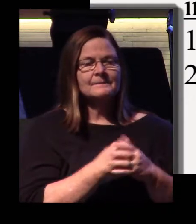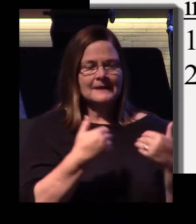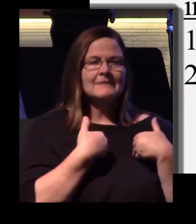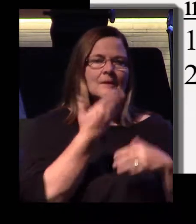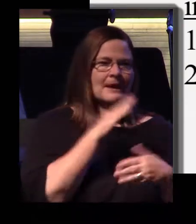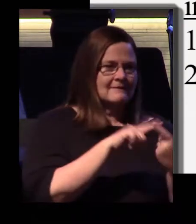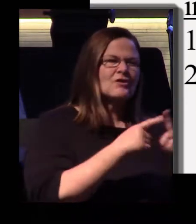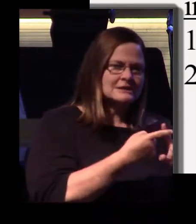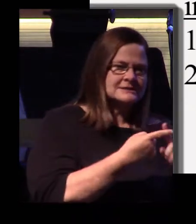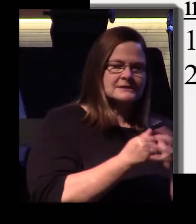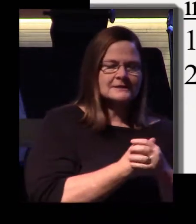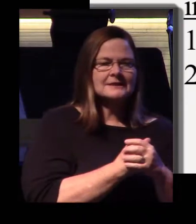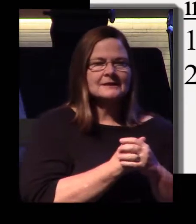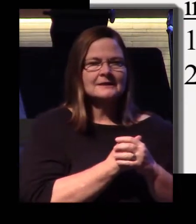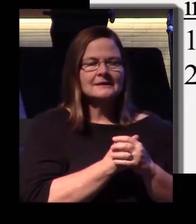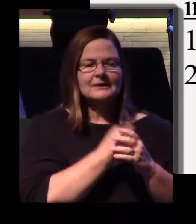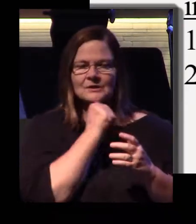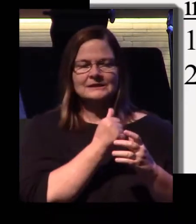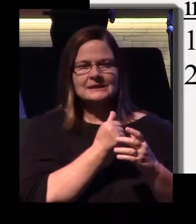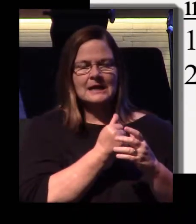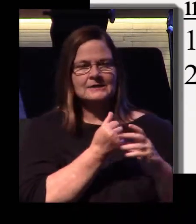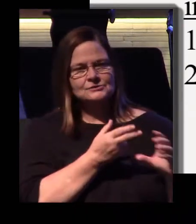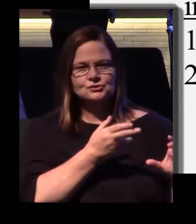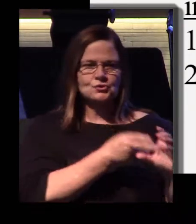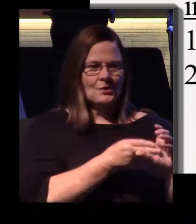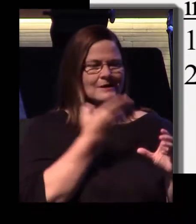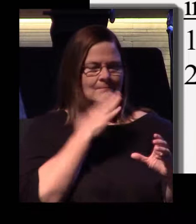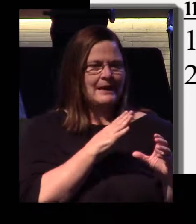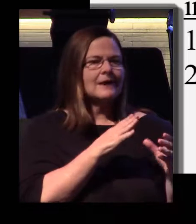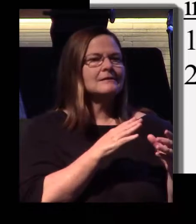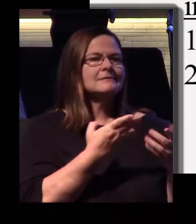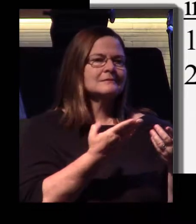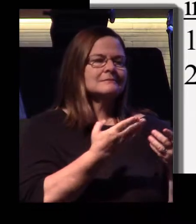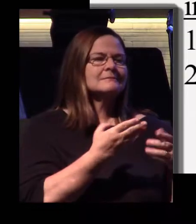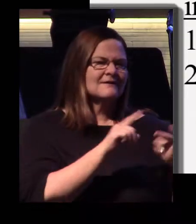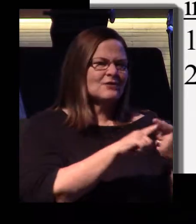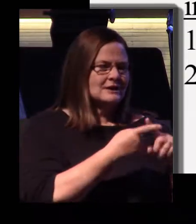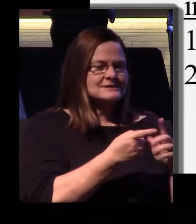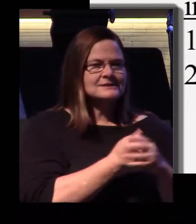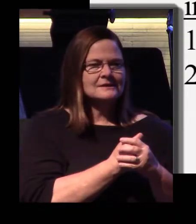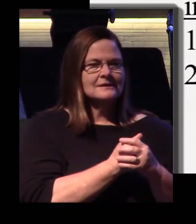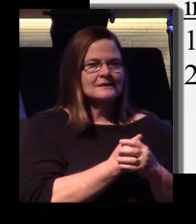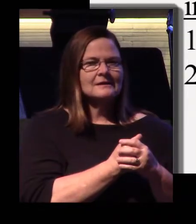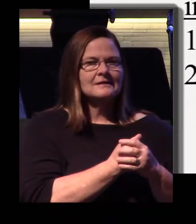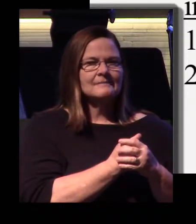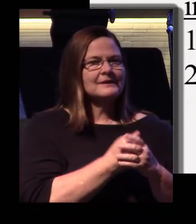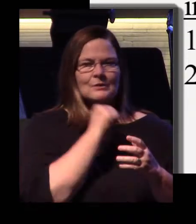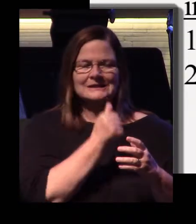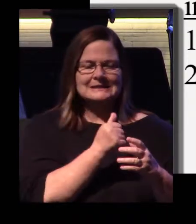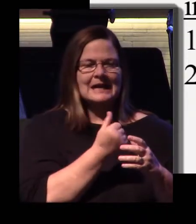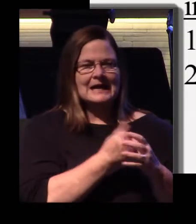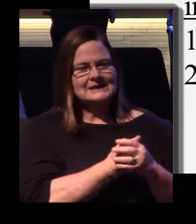way of sinners. It's not only the bad advice, it's the bad associates. They will not stand with